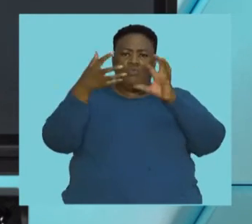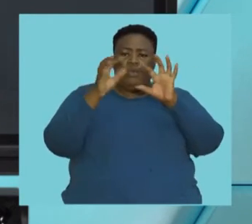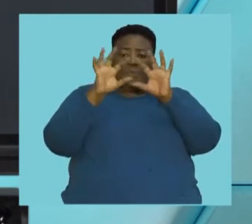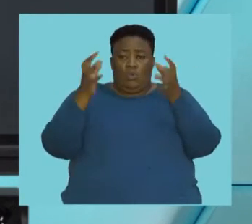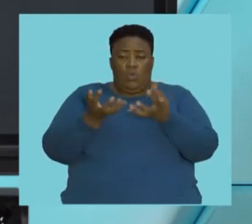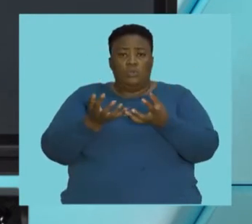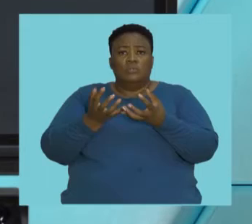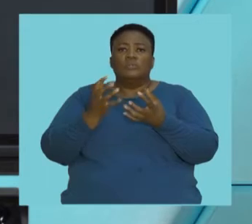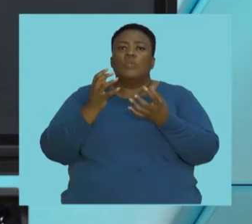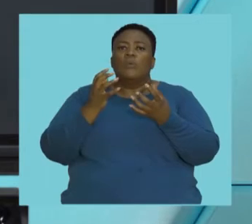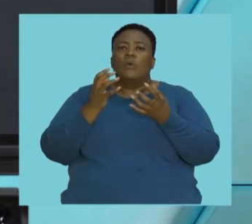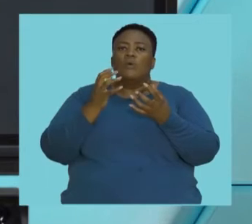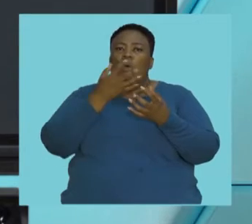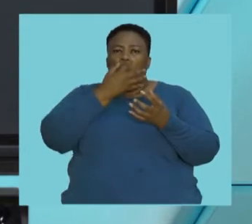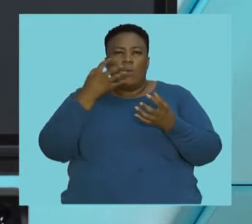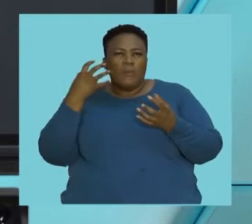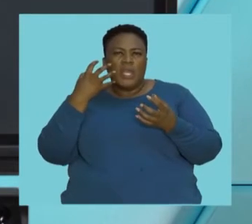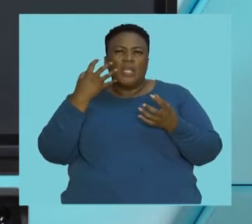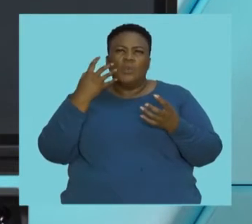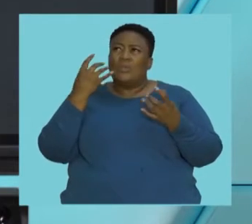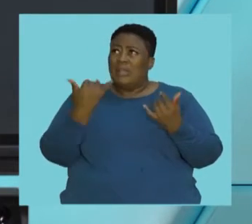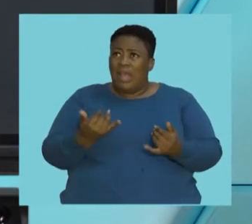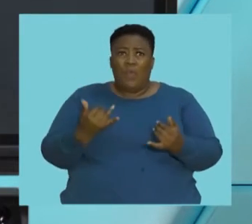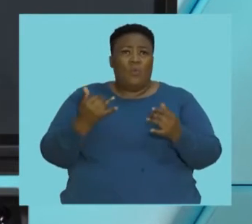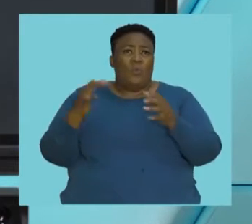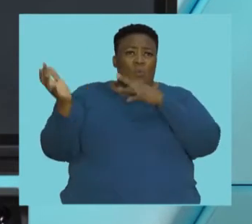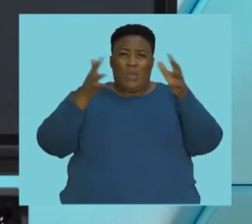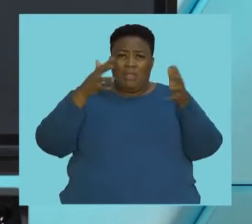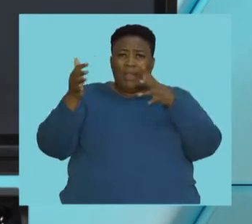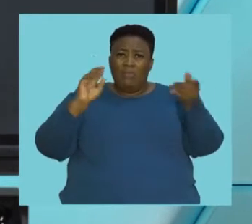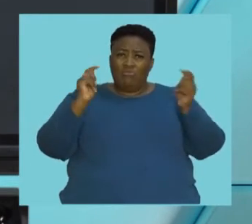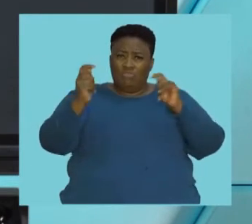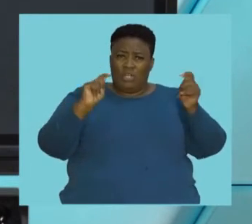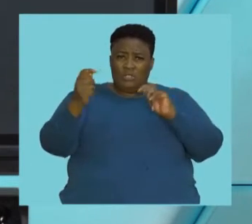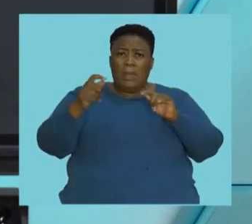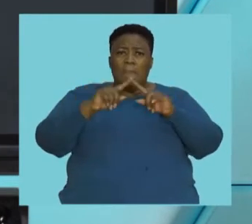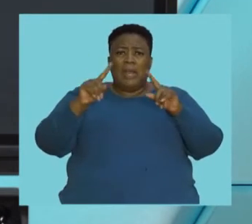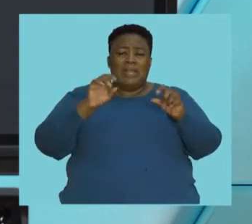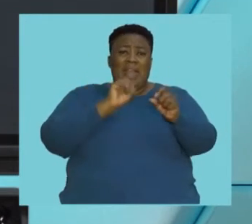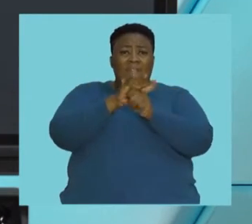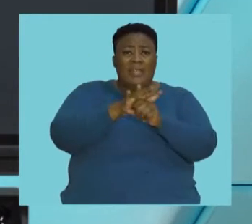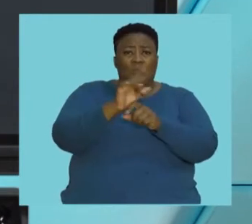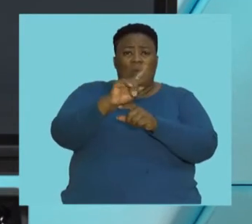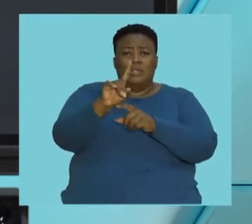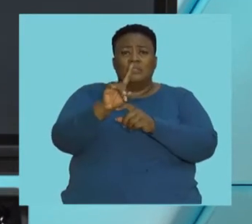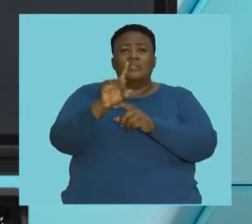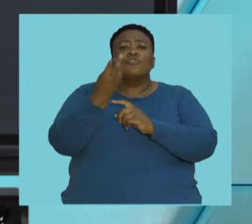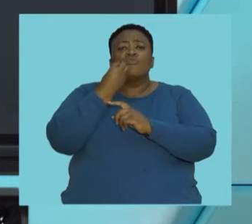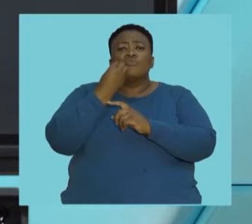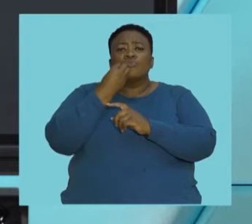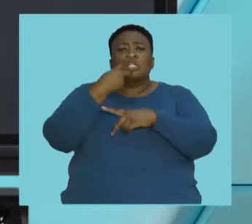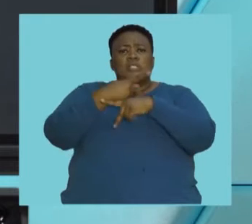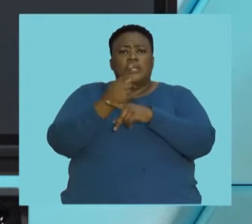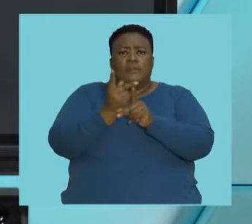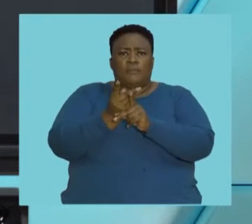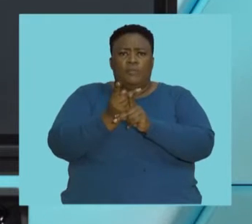production? How weather patterns have changed and have affected the production of food? So these are important concepts that we need to look